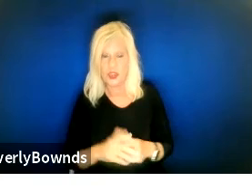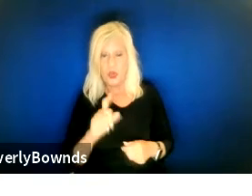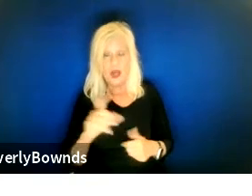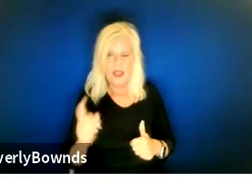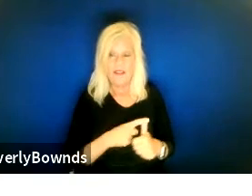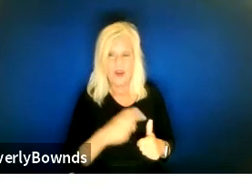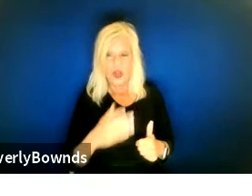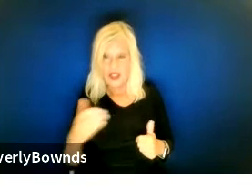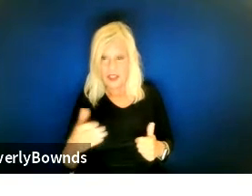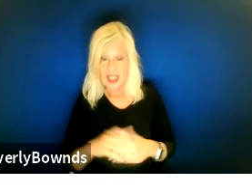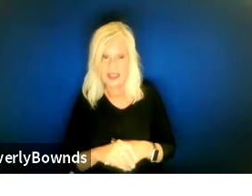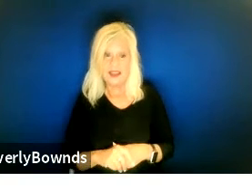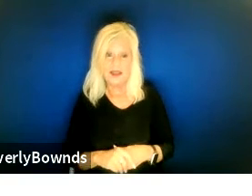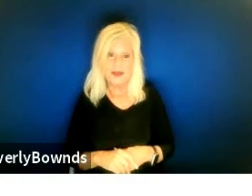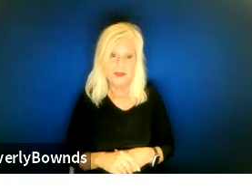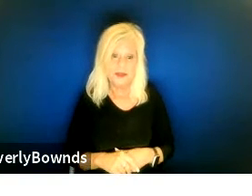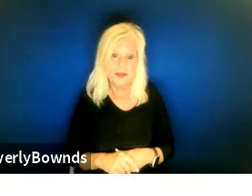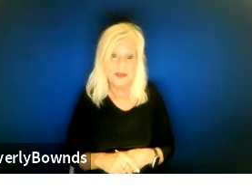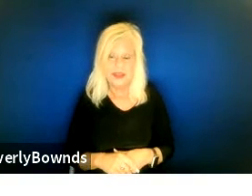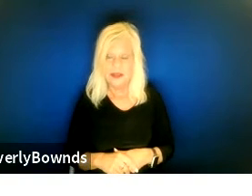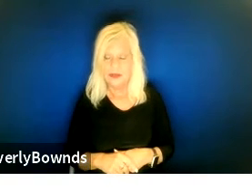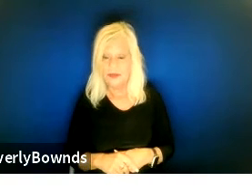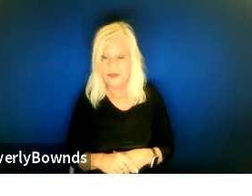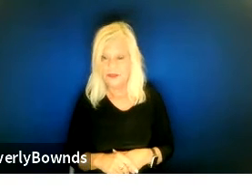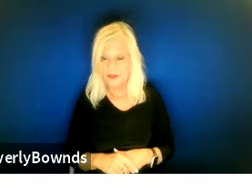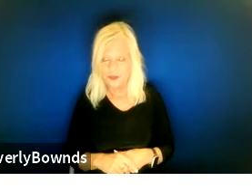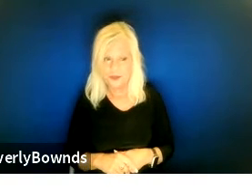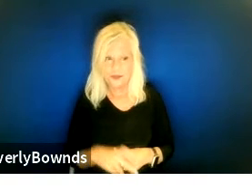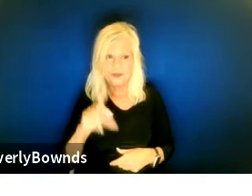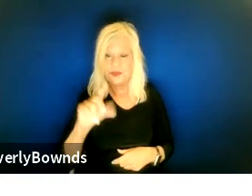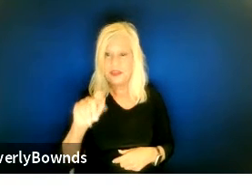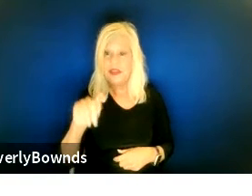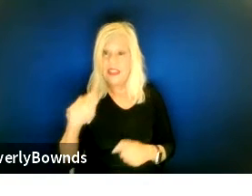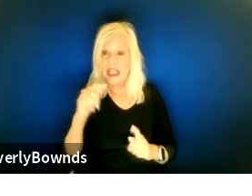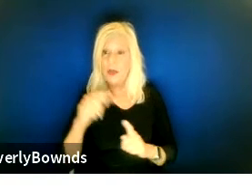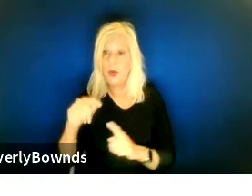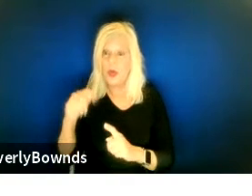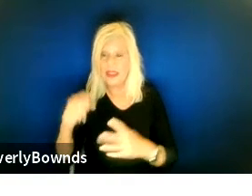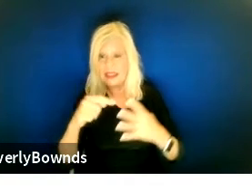is there have been multiple data points you saw today where